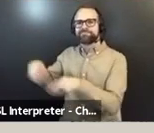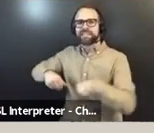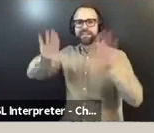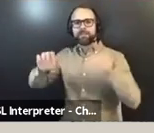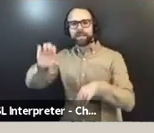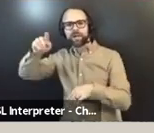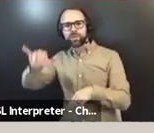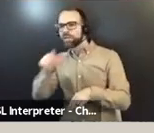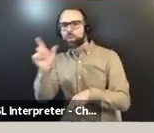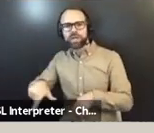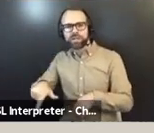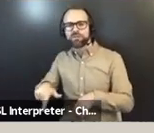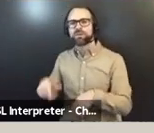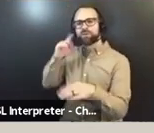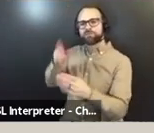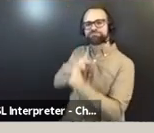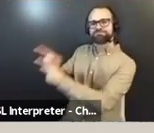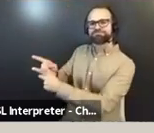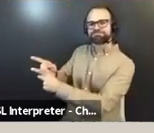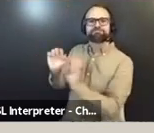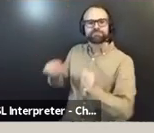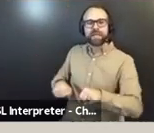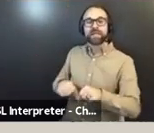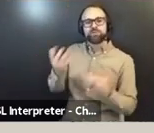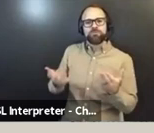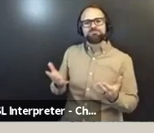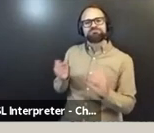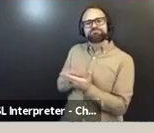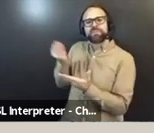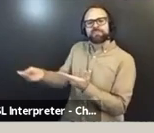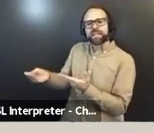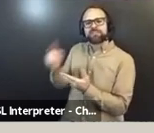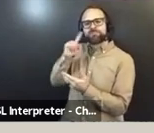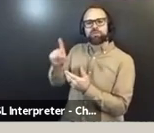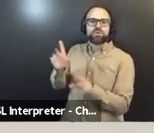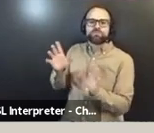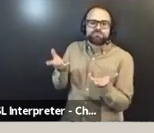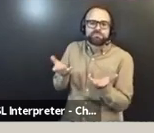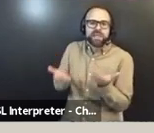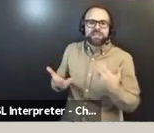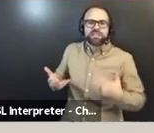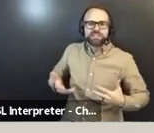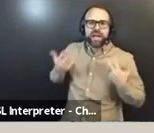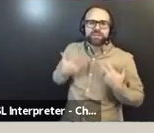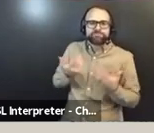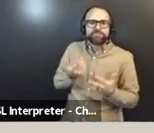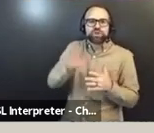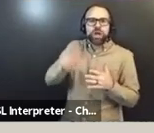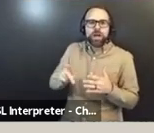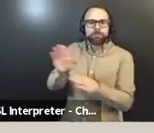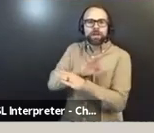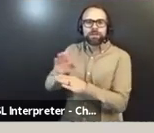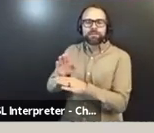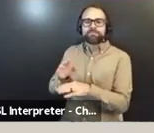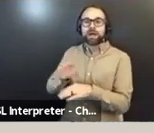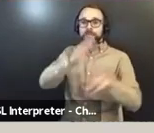we find it's a very niche way of funding young companies because no one else is really doing it. They're not thinking of it that,